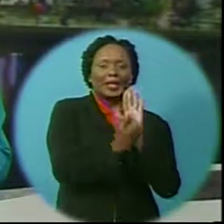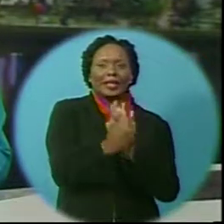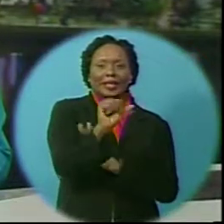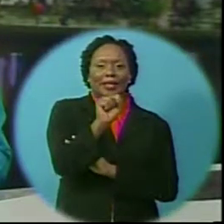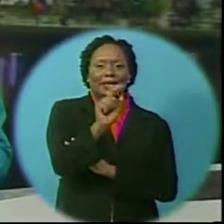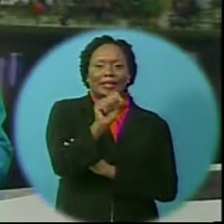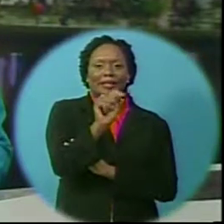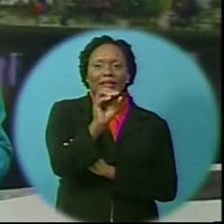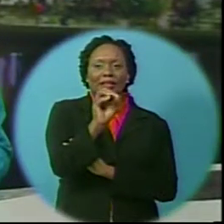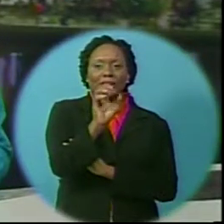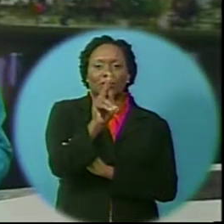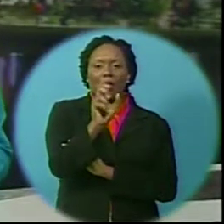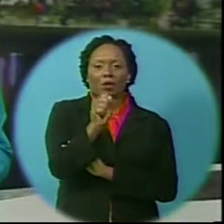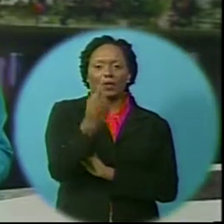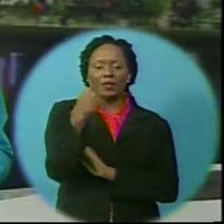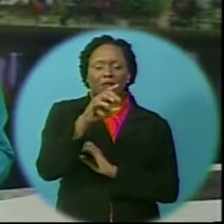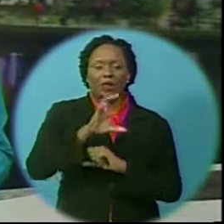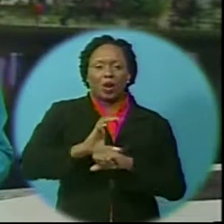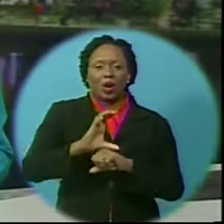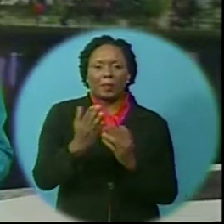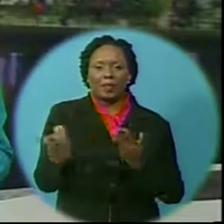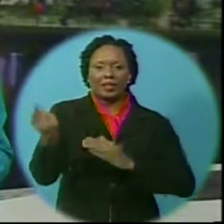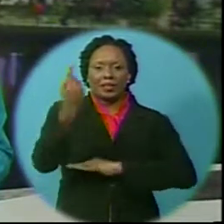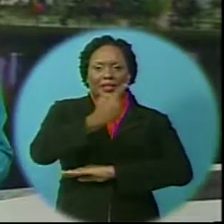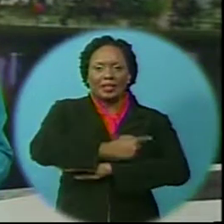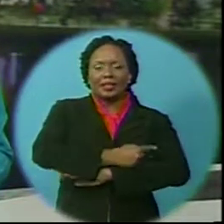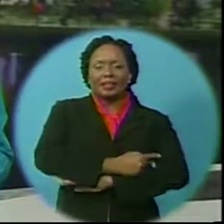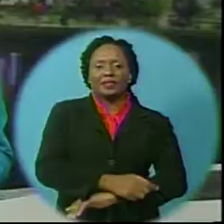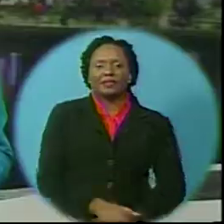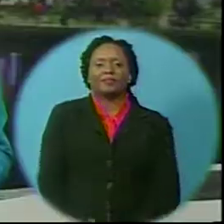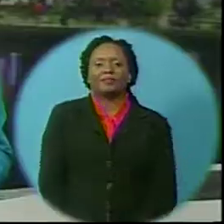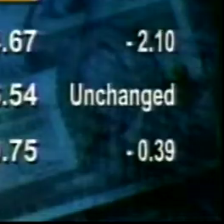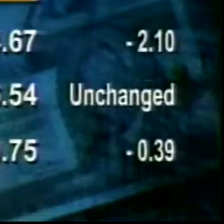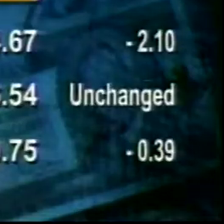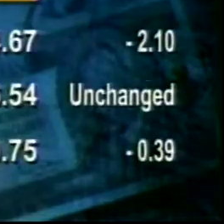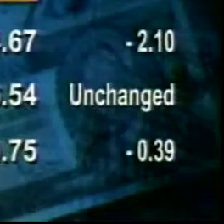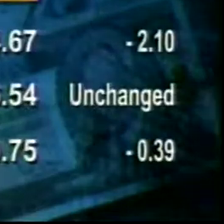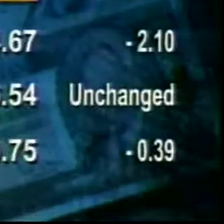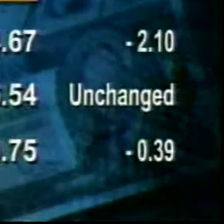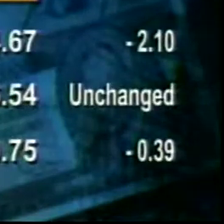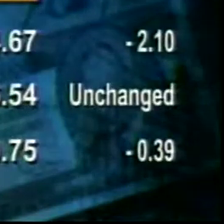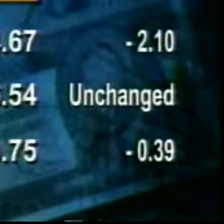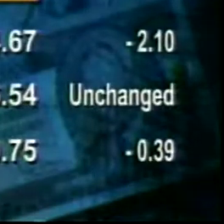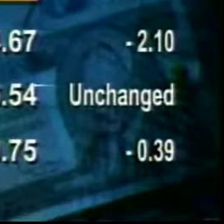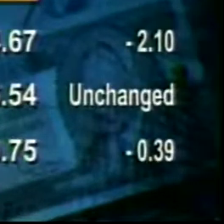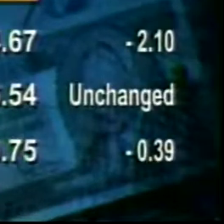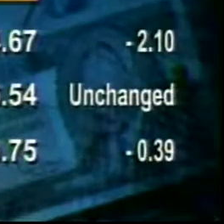now at how stocks traded on selected exchanges across the region. Music